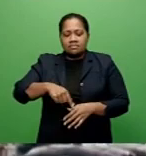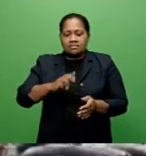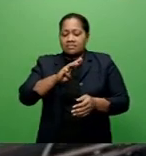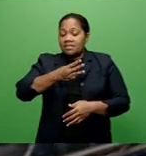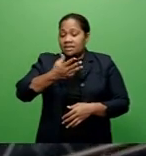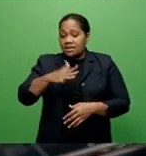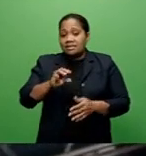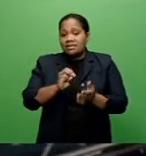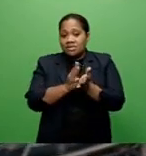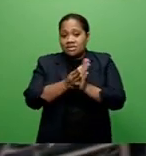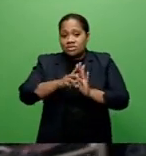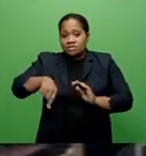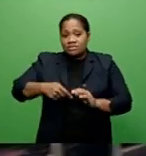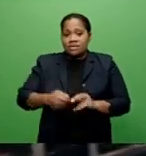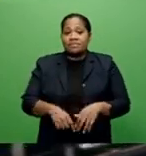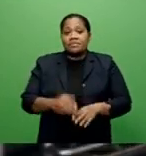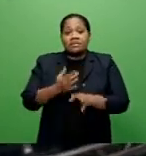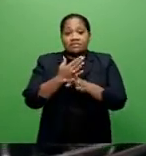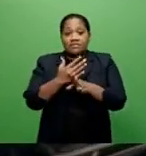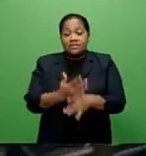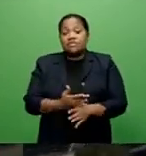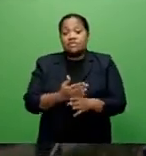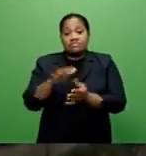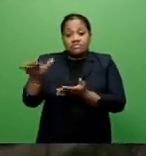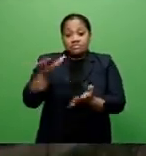Tuna stock declines.